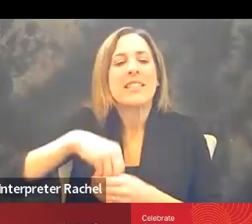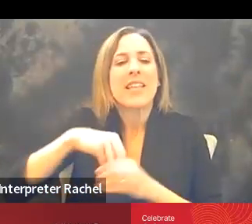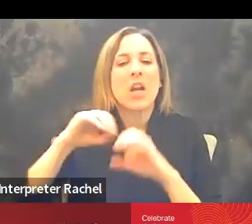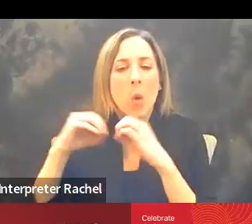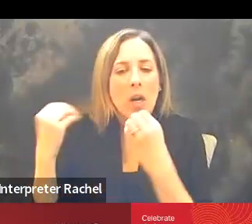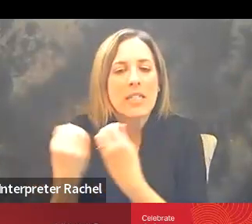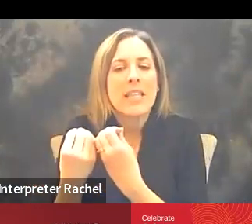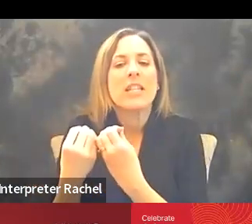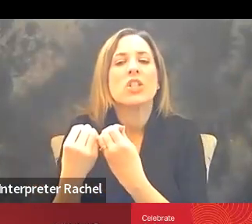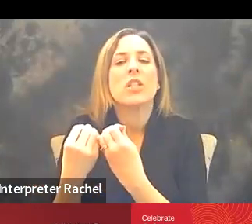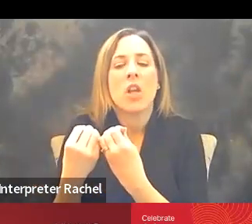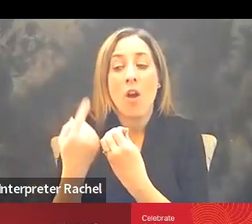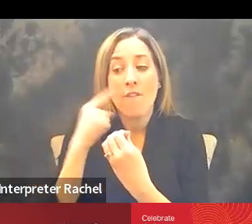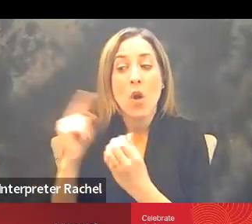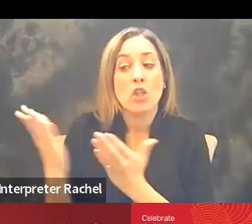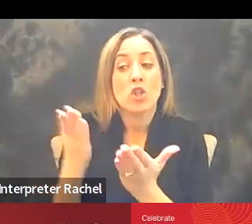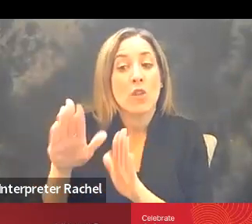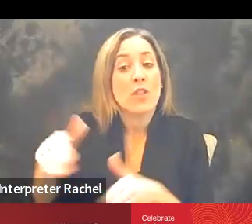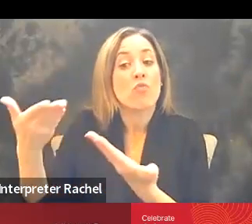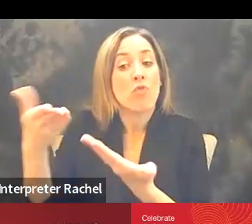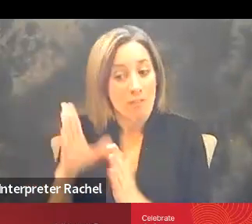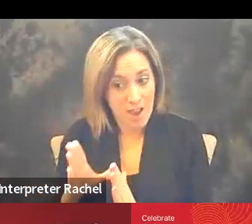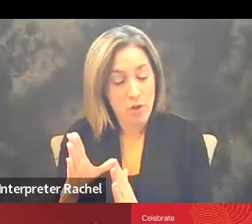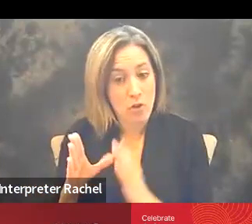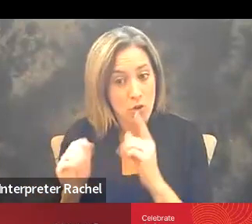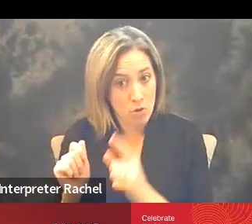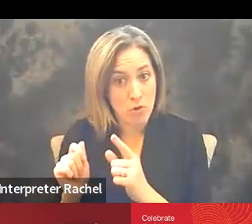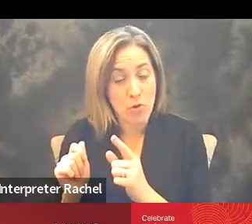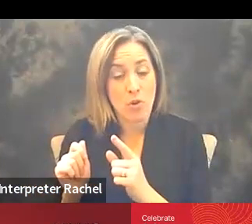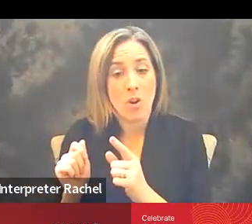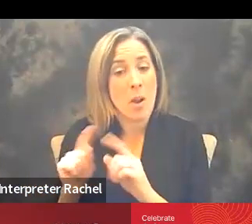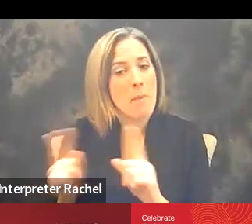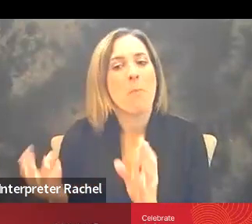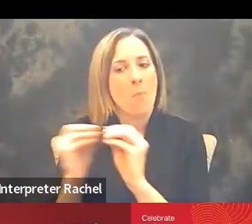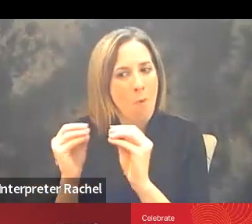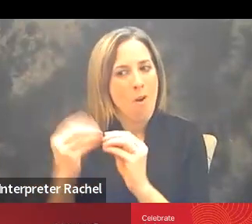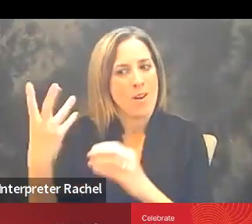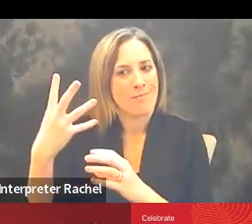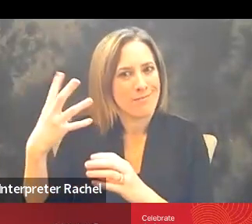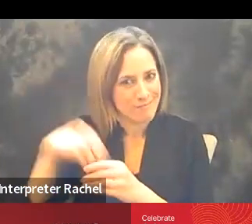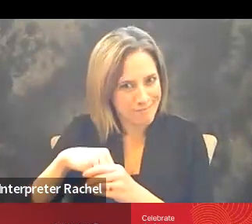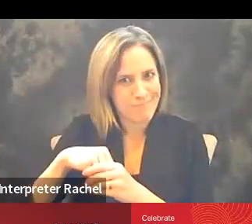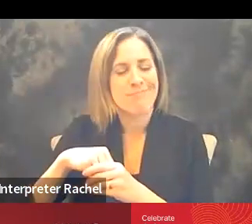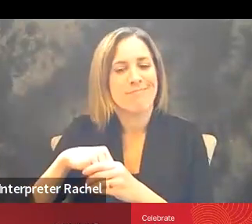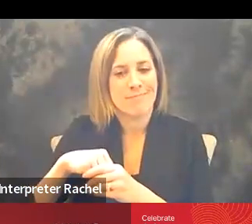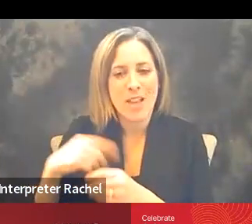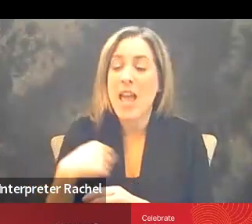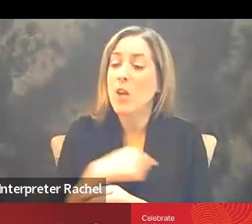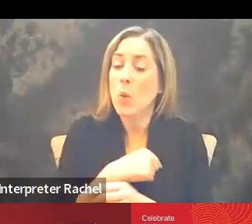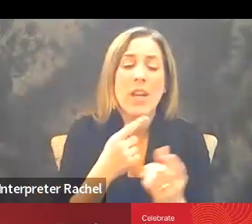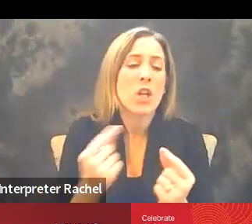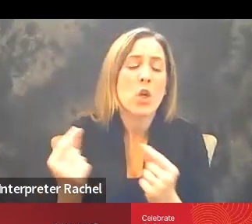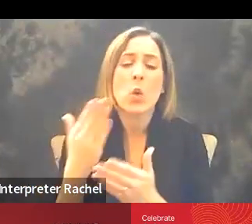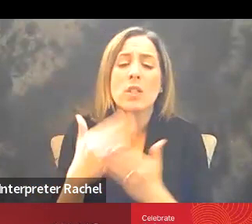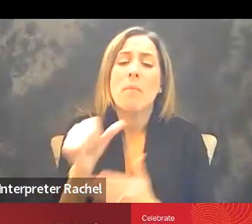the service provider side of things, that there's a lot more to it than that. And we do some other work too, kind of